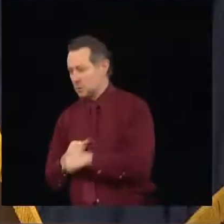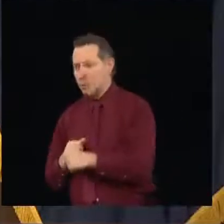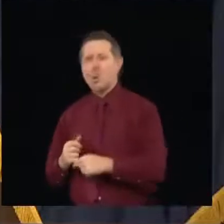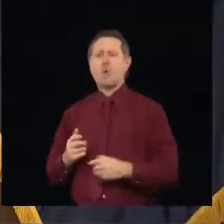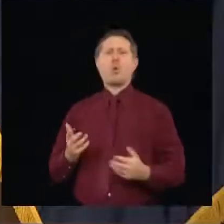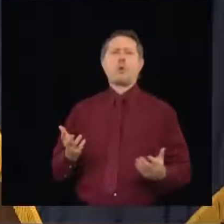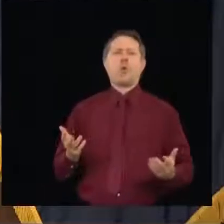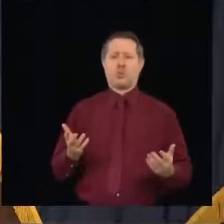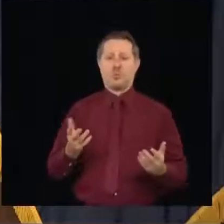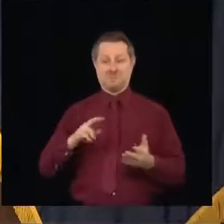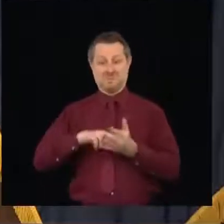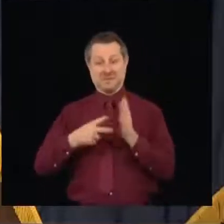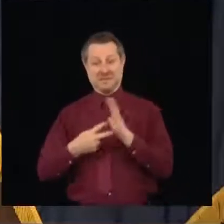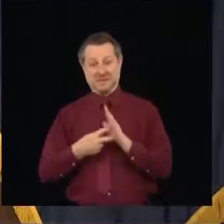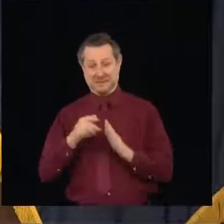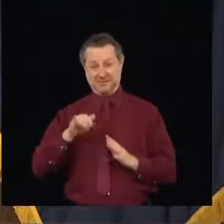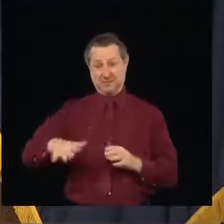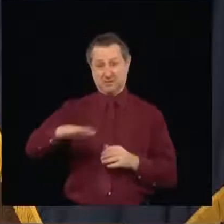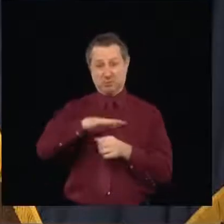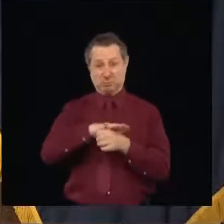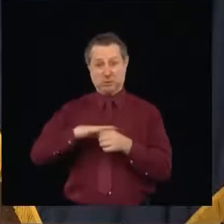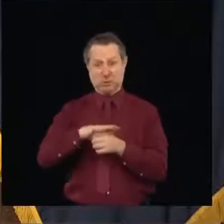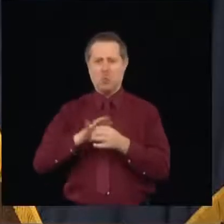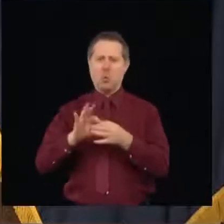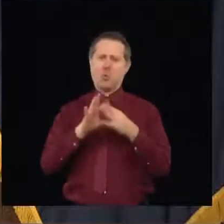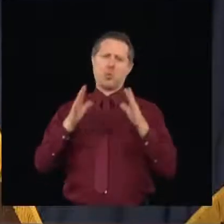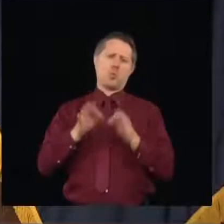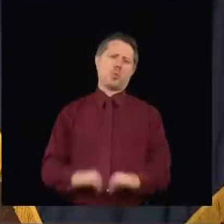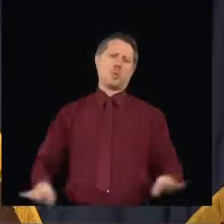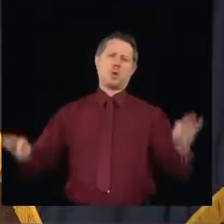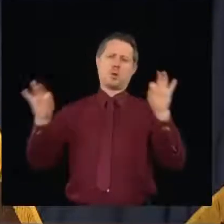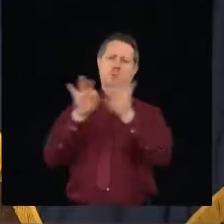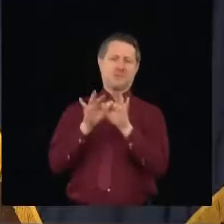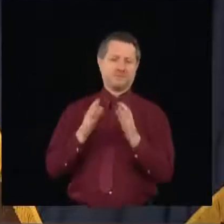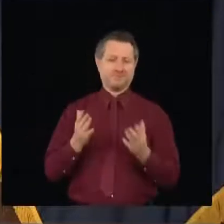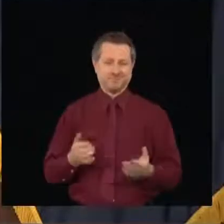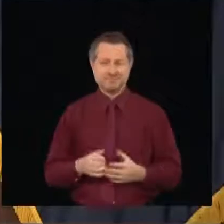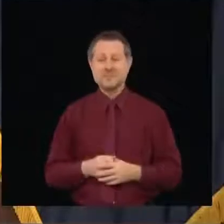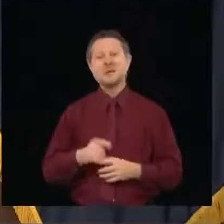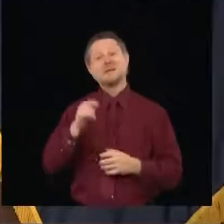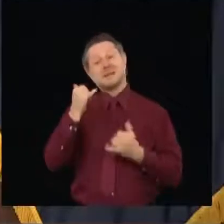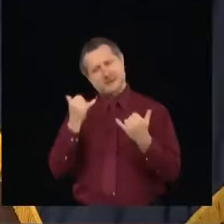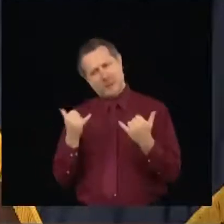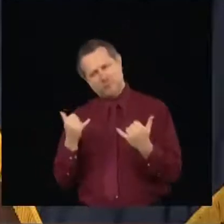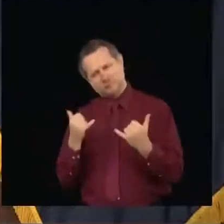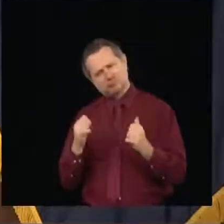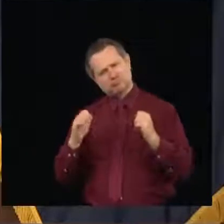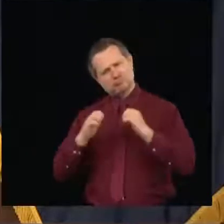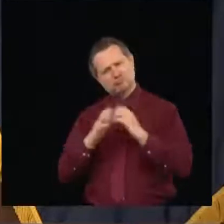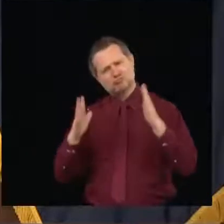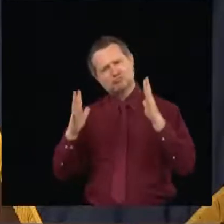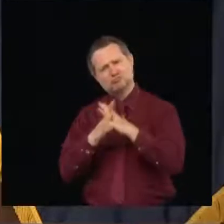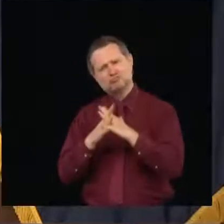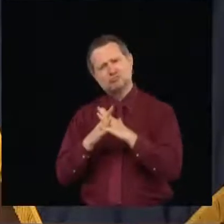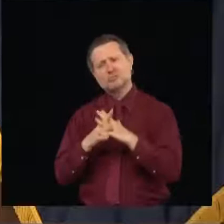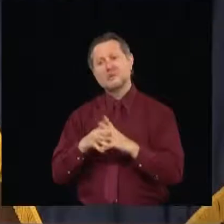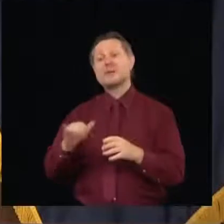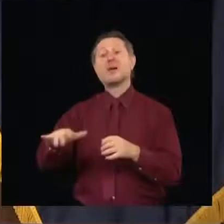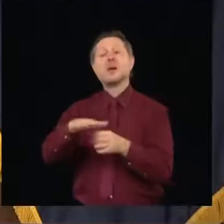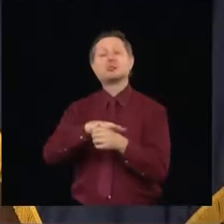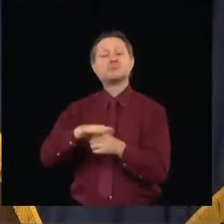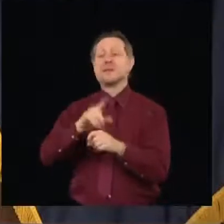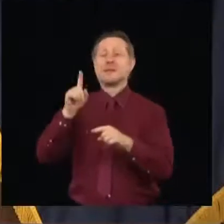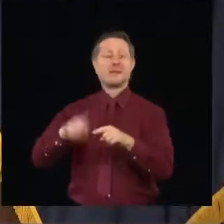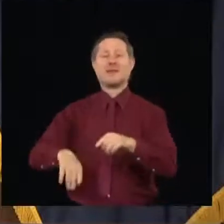the regional coordination is also very important. But that is all coming online. A region doesn't open unless they have that in